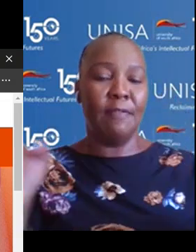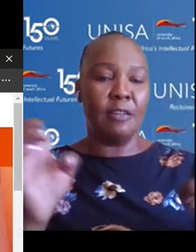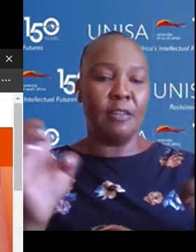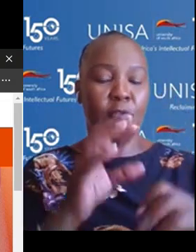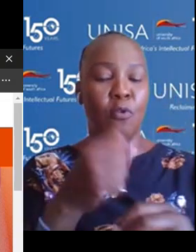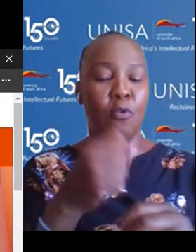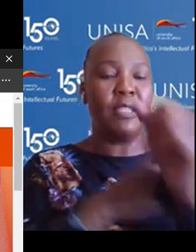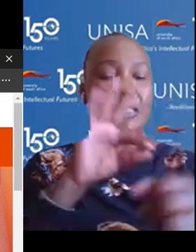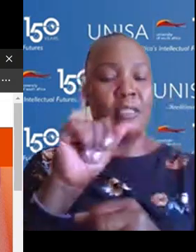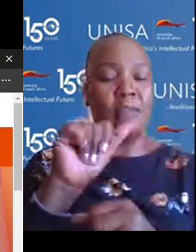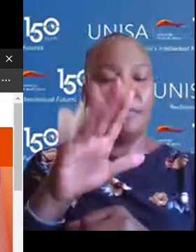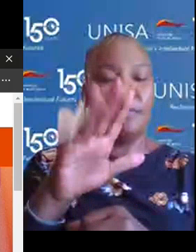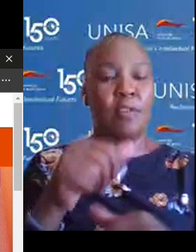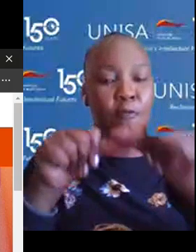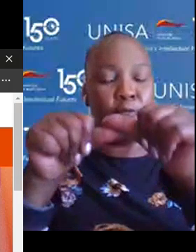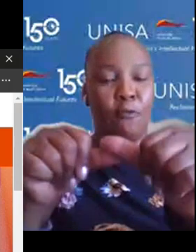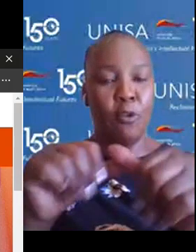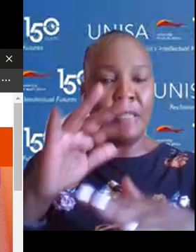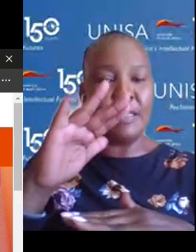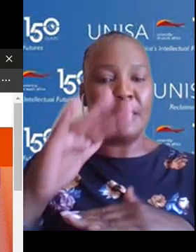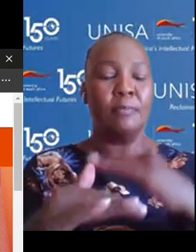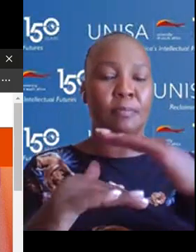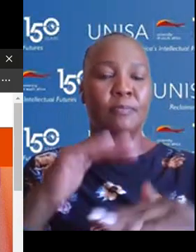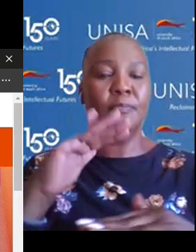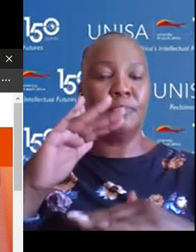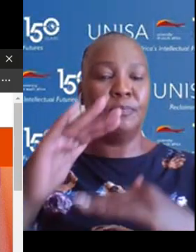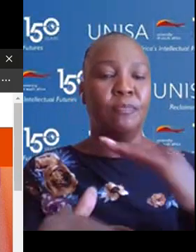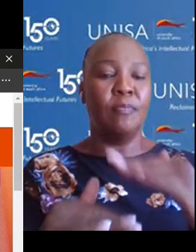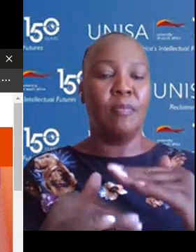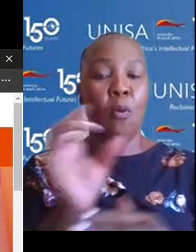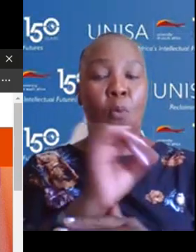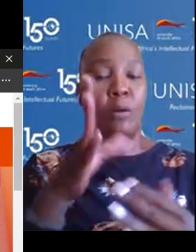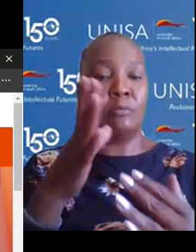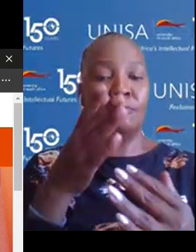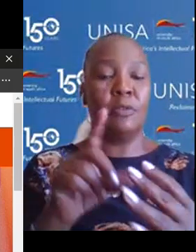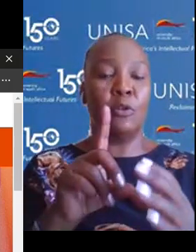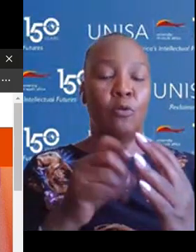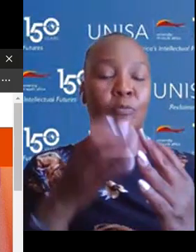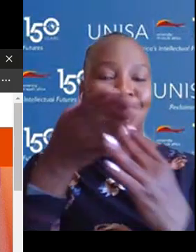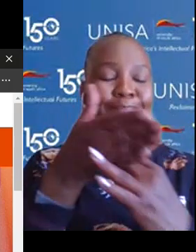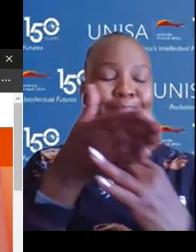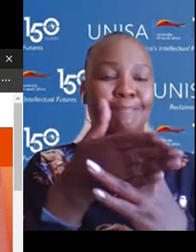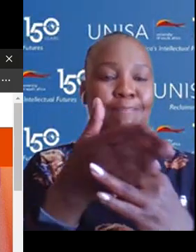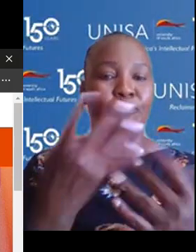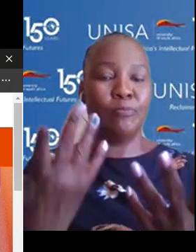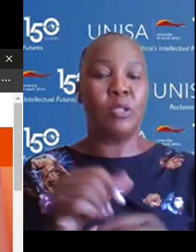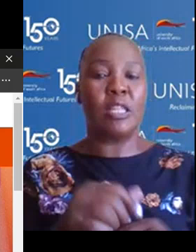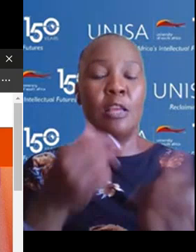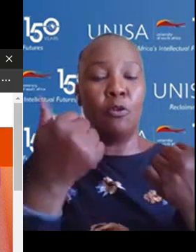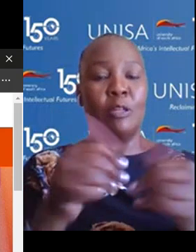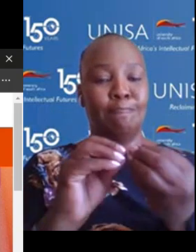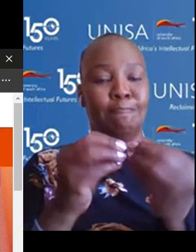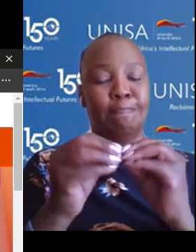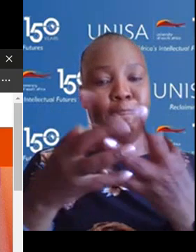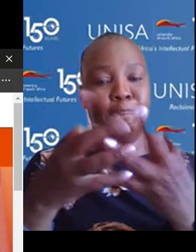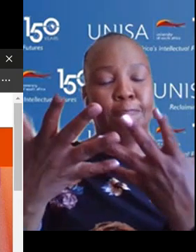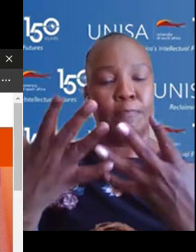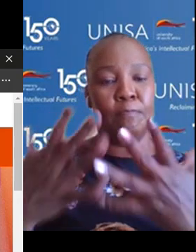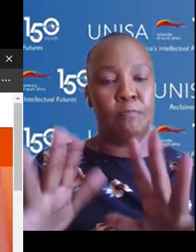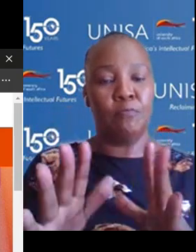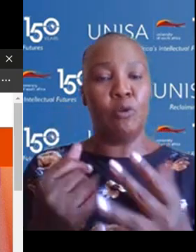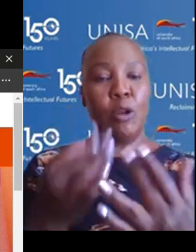365, follow the steps, and then once you log in afterwards with the account that you created, then you will